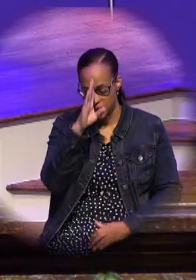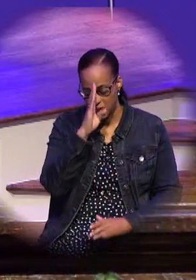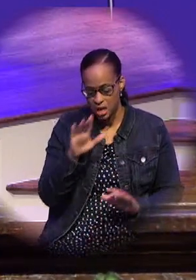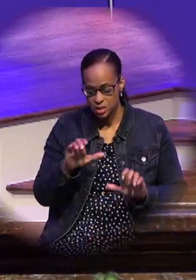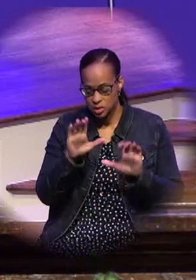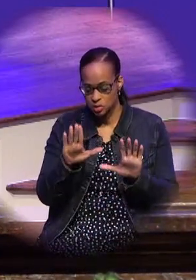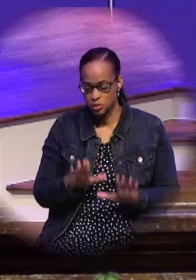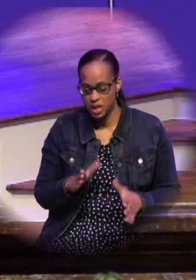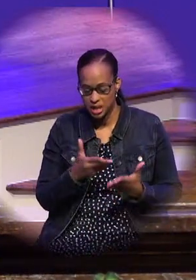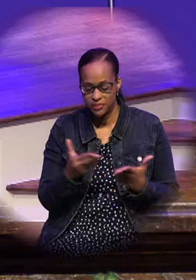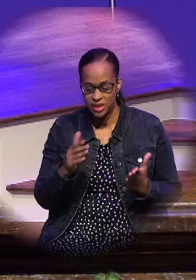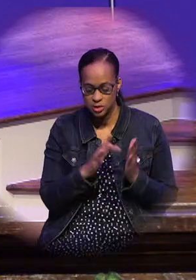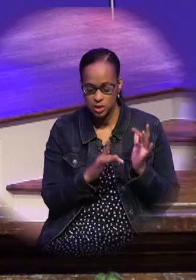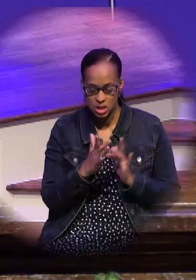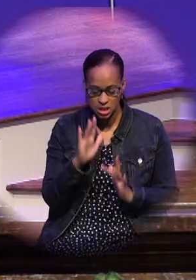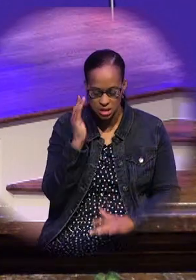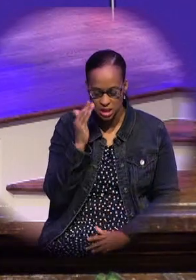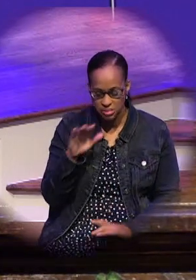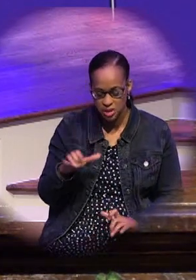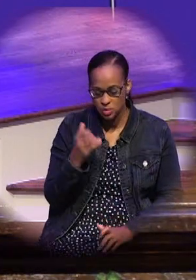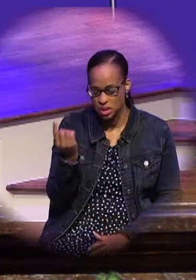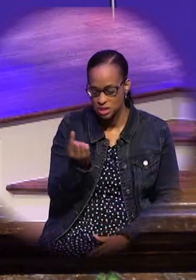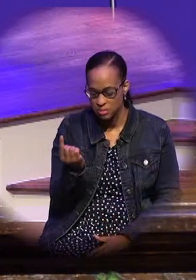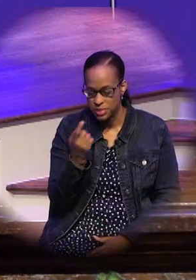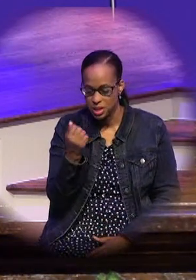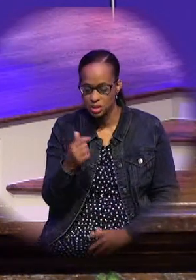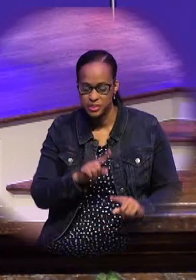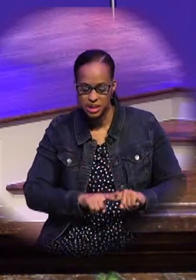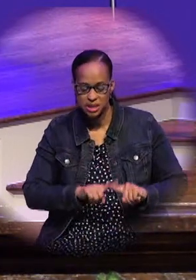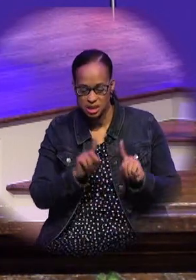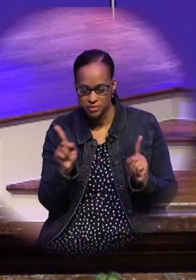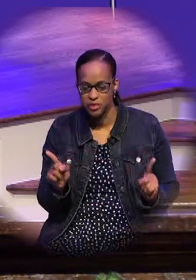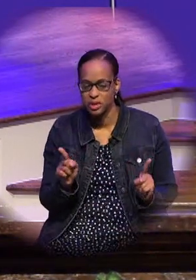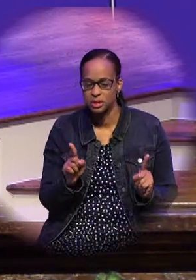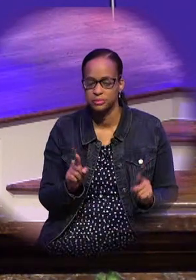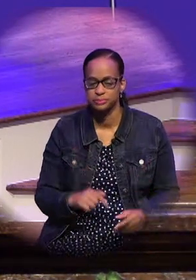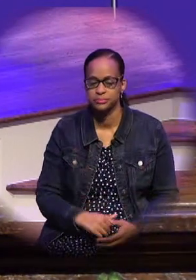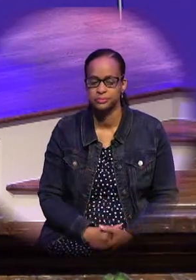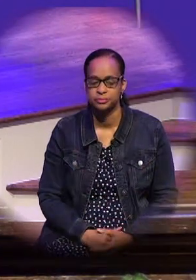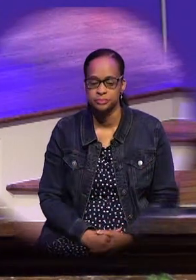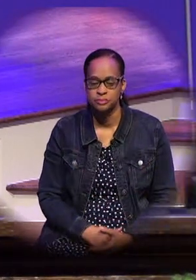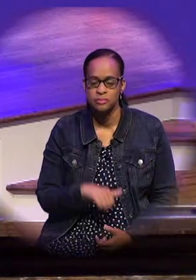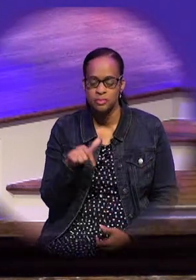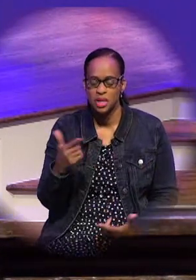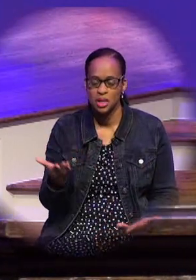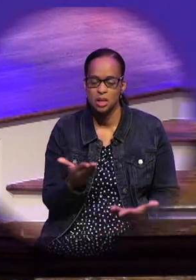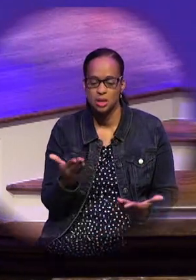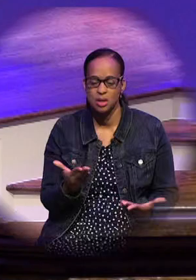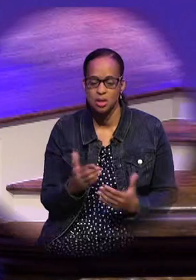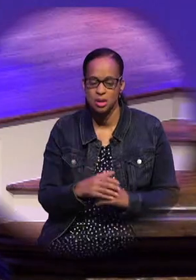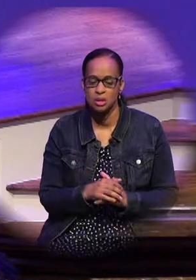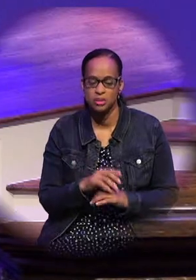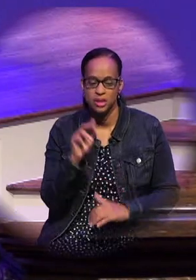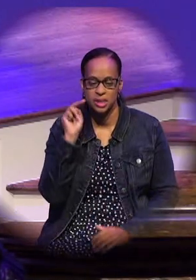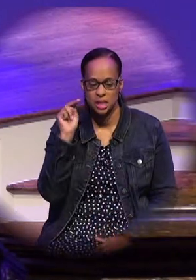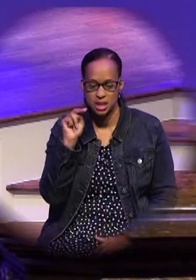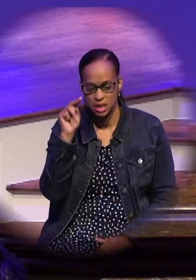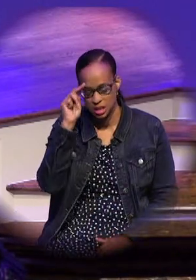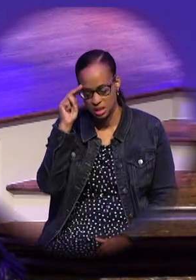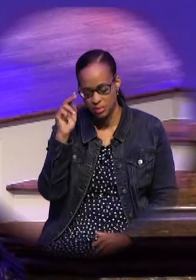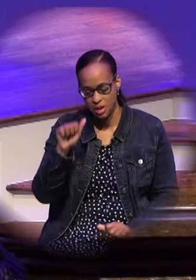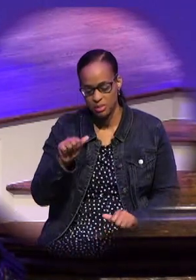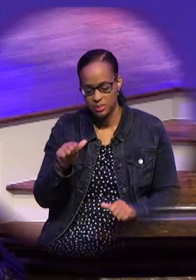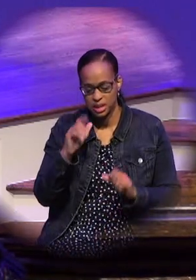things. But Jesus seemed to be doing something a little different here than what Nicodemus probably